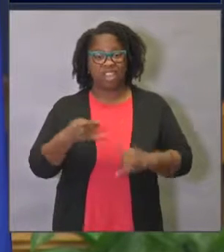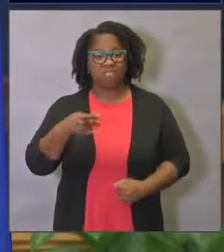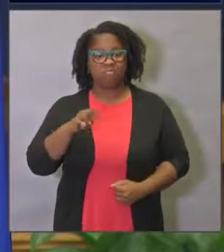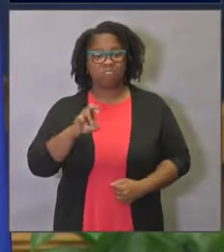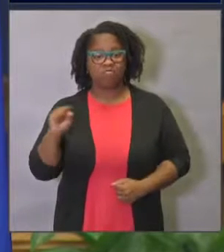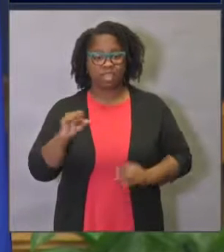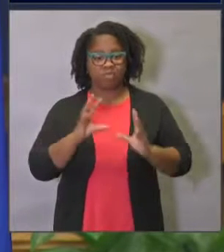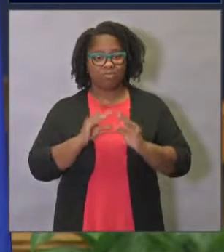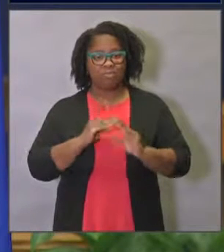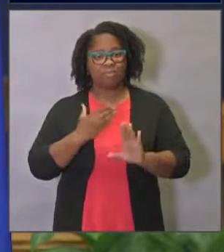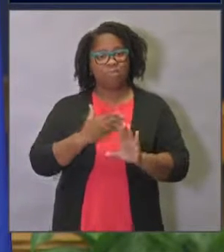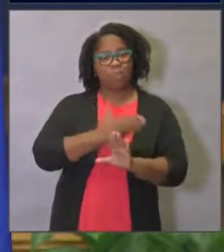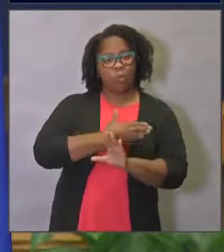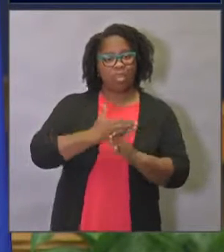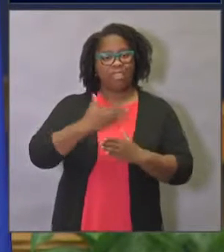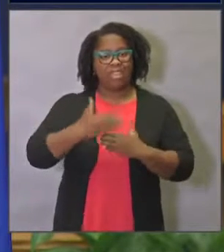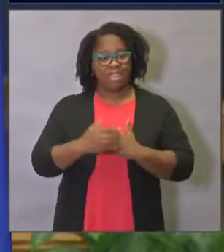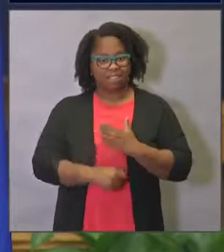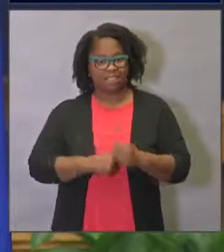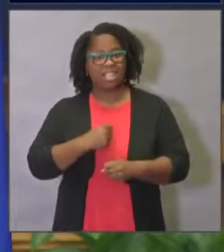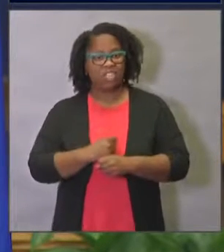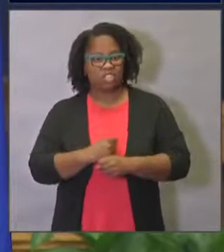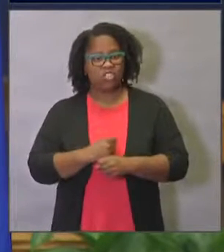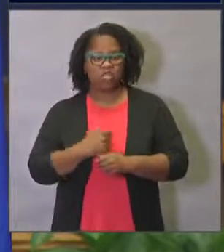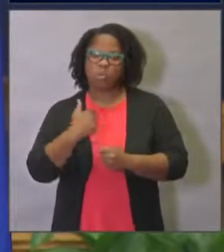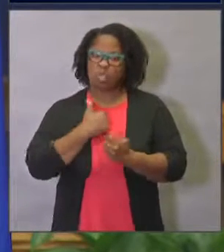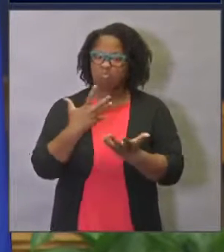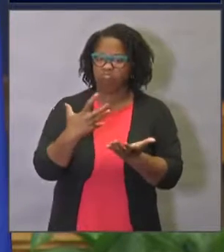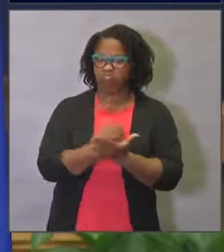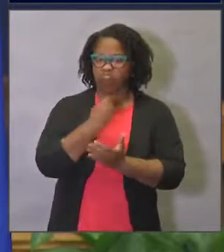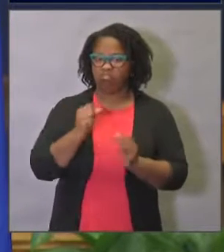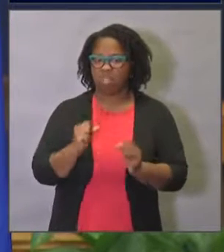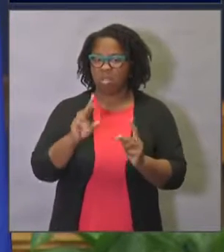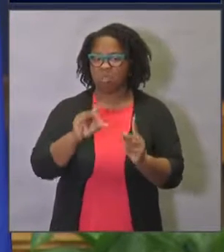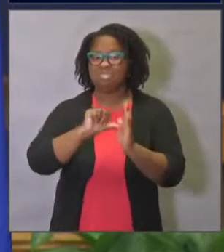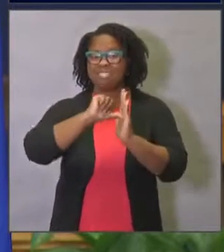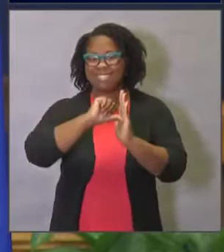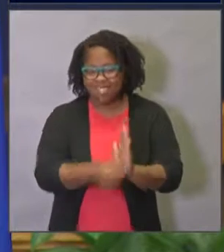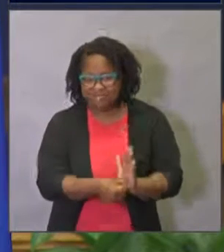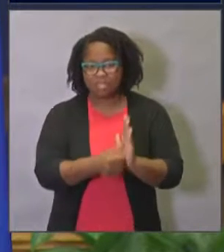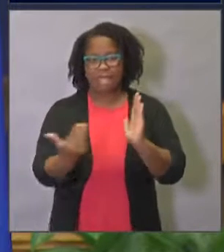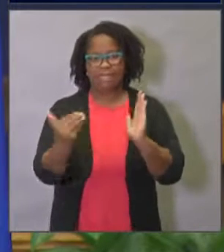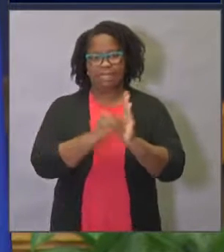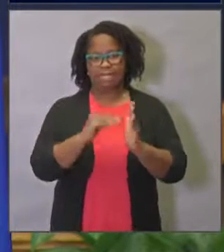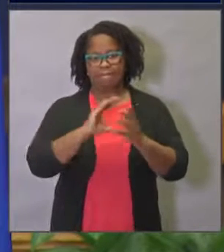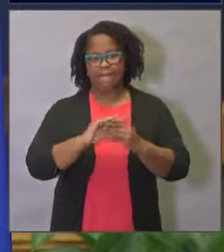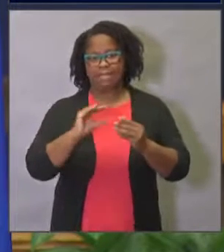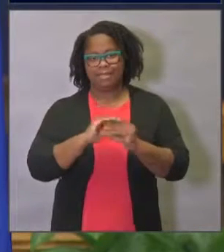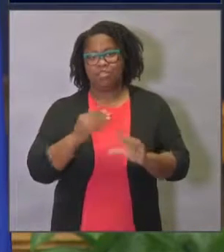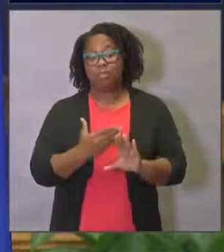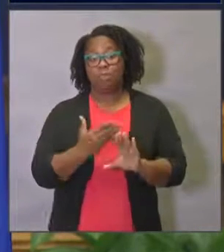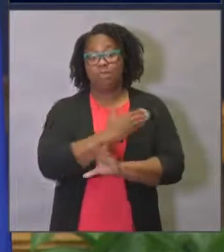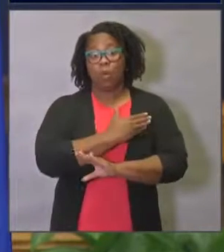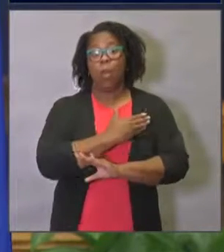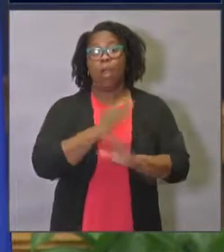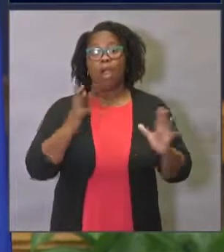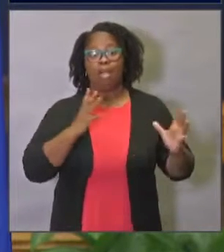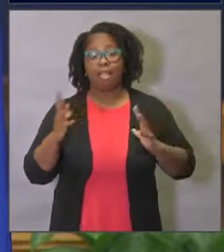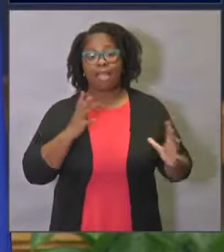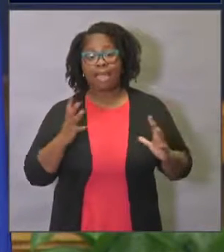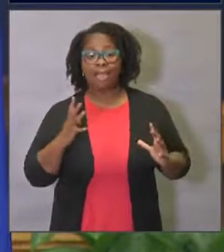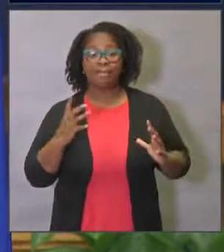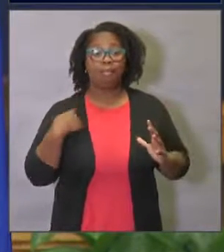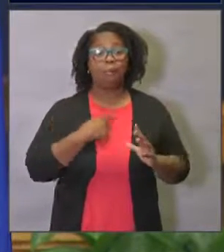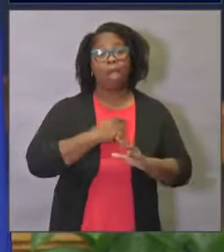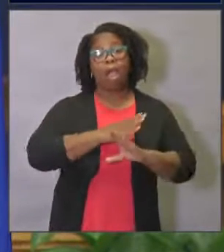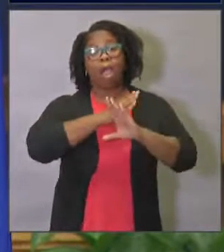the year's end. So I want to use this opportunity to reiterate this message to our residents before the holidays. We can't let our